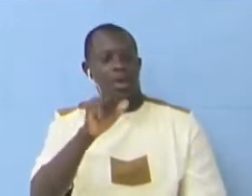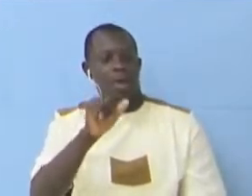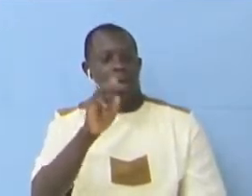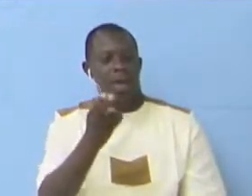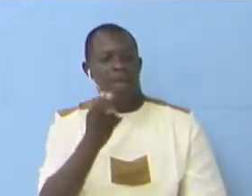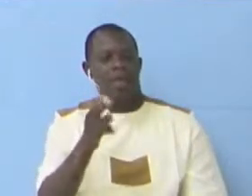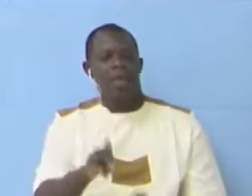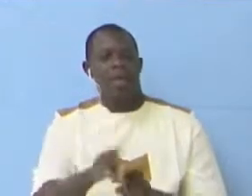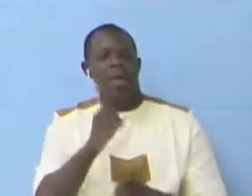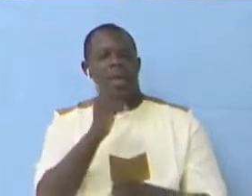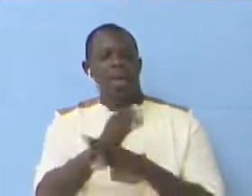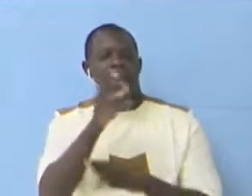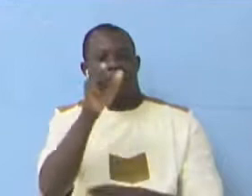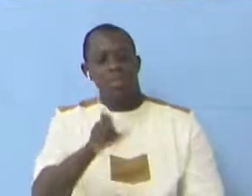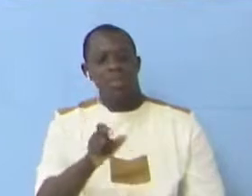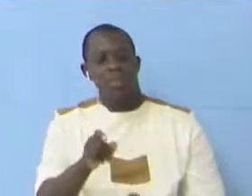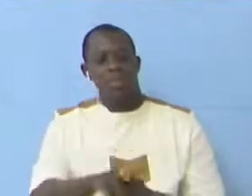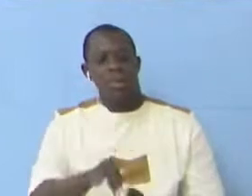Is it Mensa or Musa?